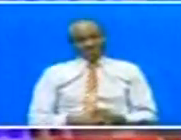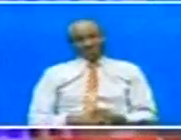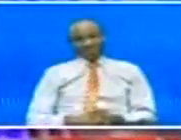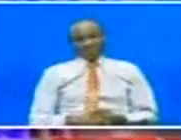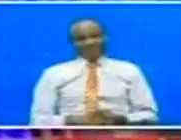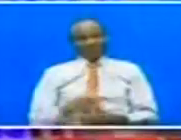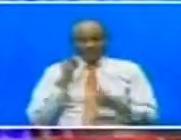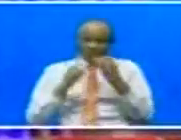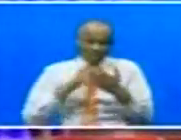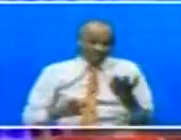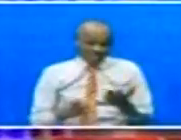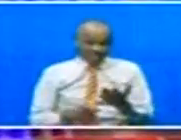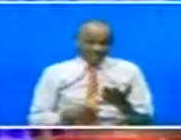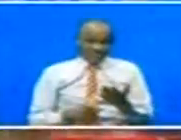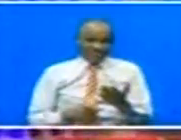finally, let me put it this way.